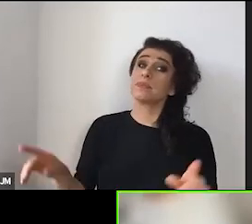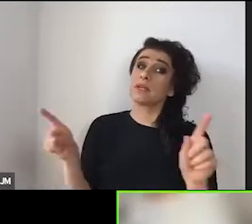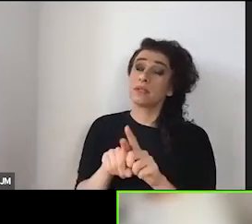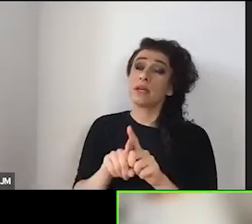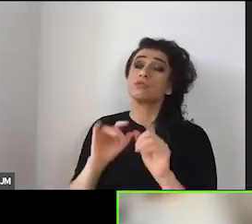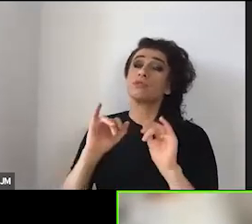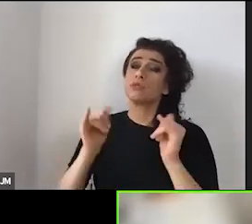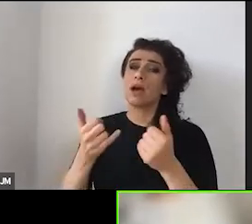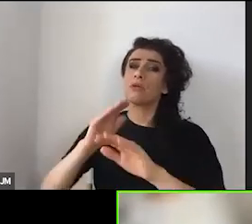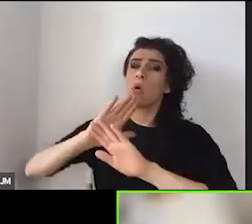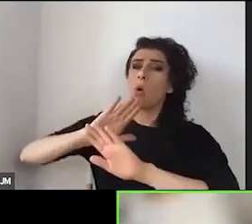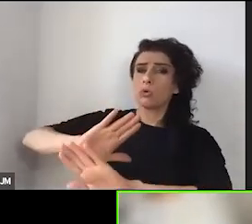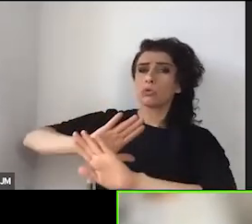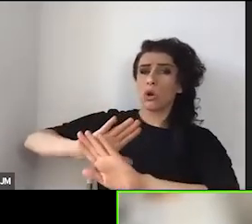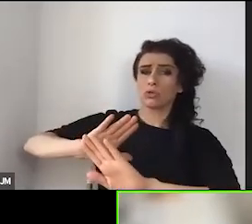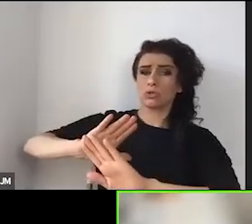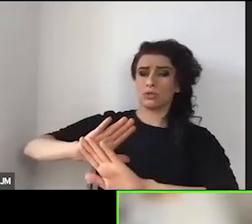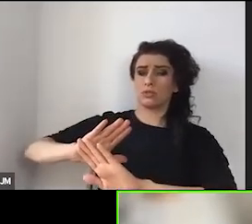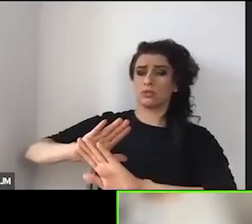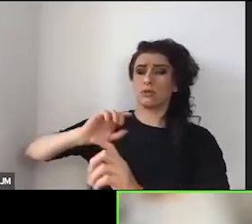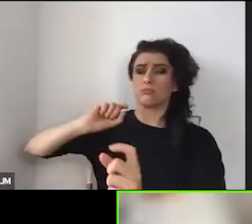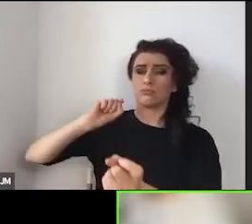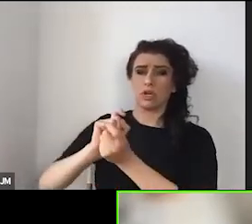Okay, I would say